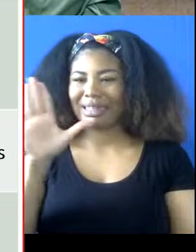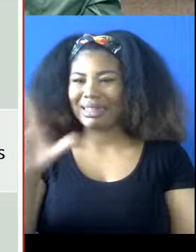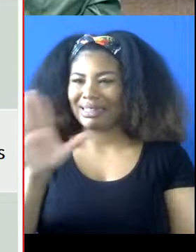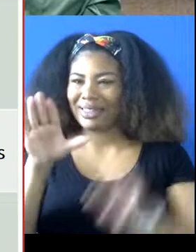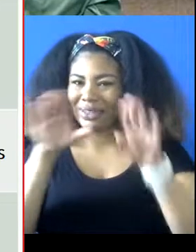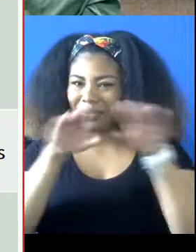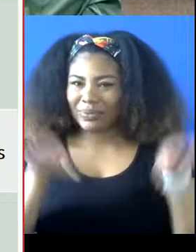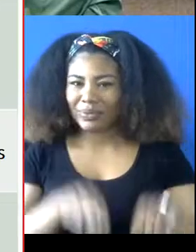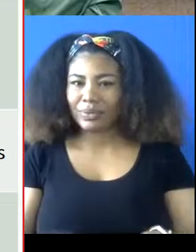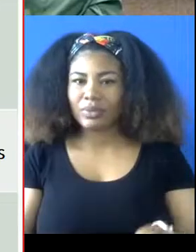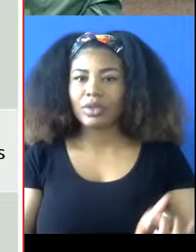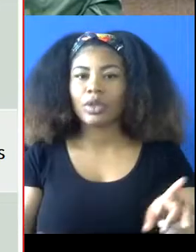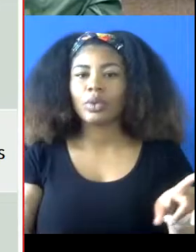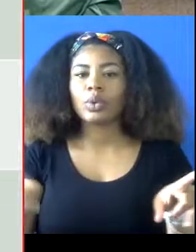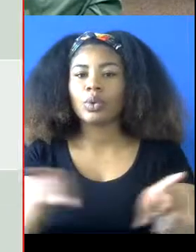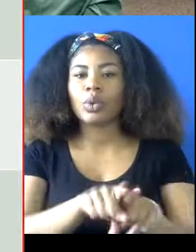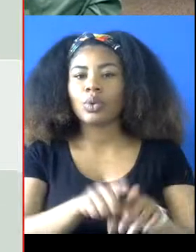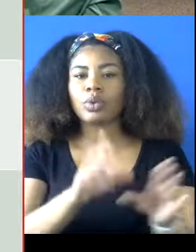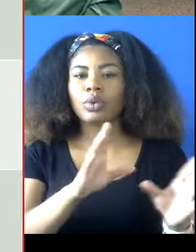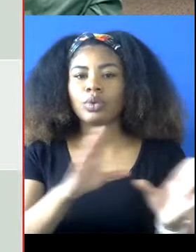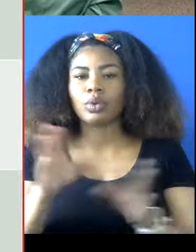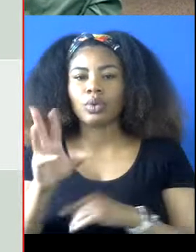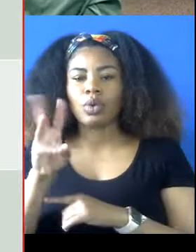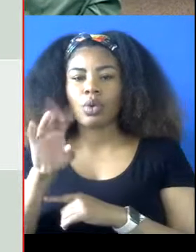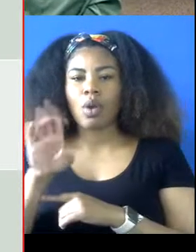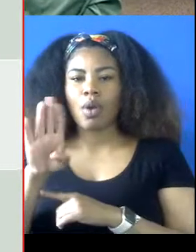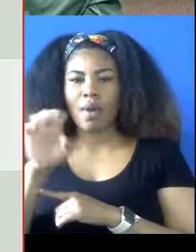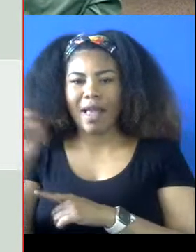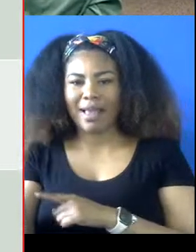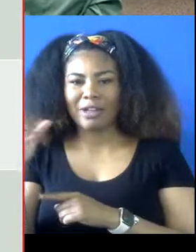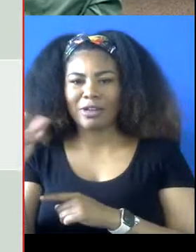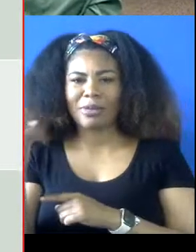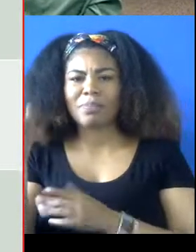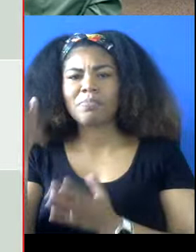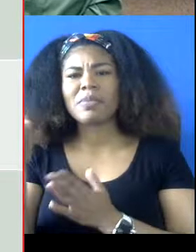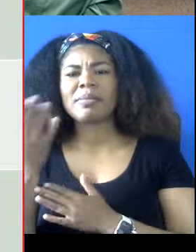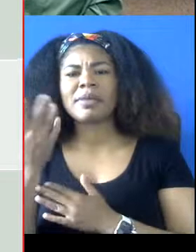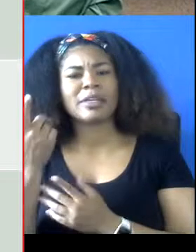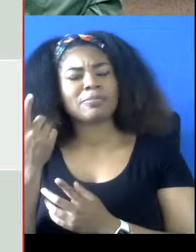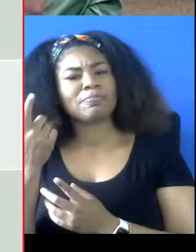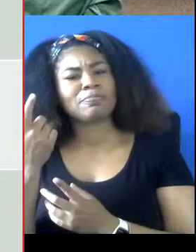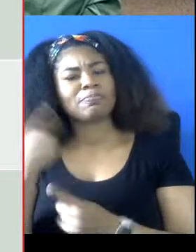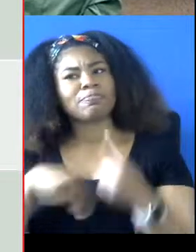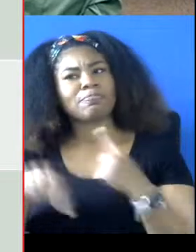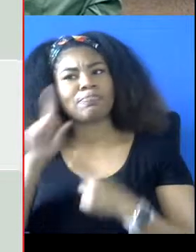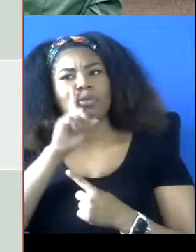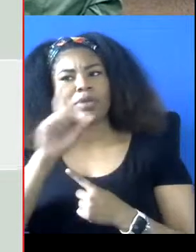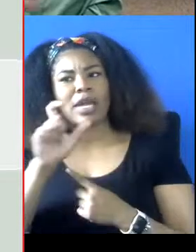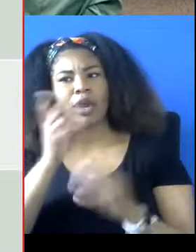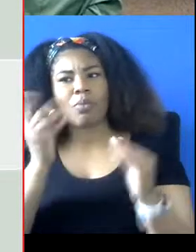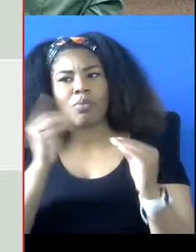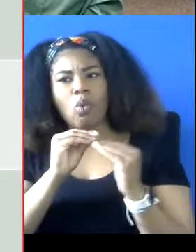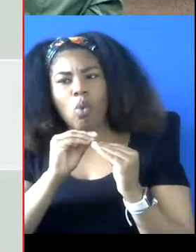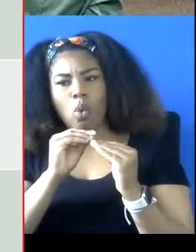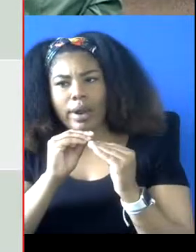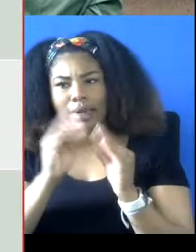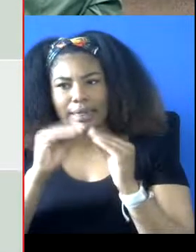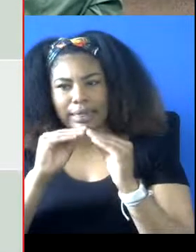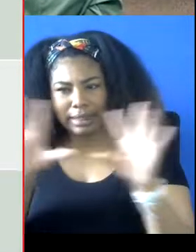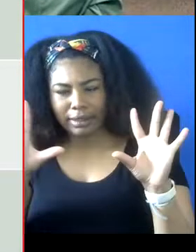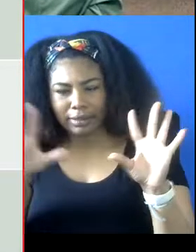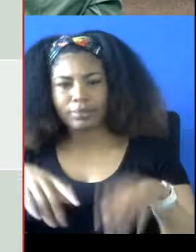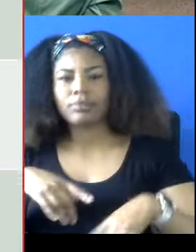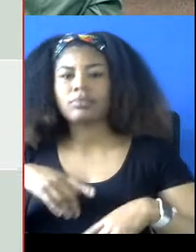web as well. So let's go to the 2 that we maybe don't think about as much intentionally when we lesson design.